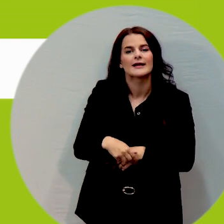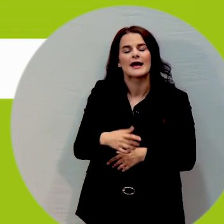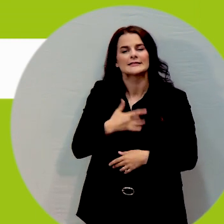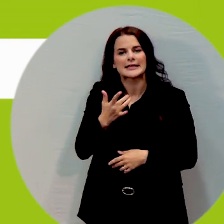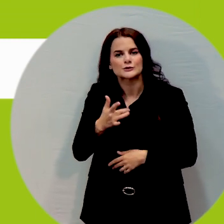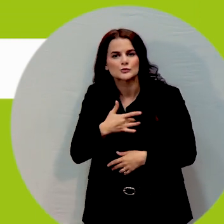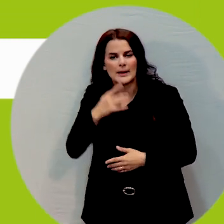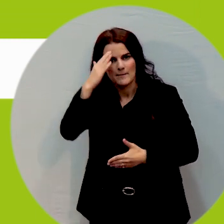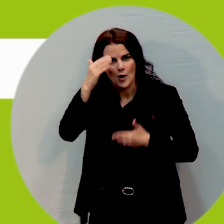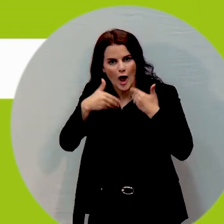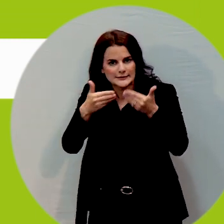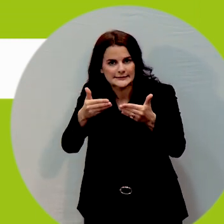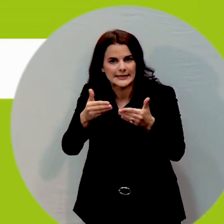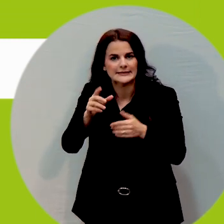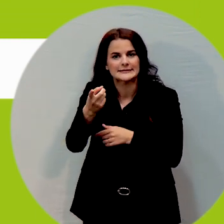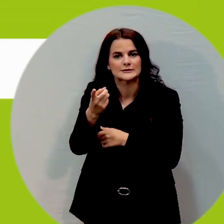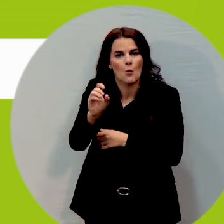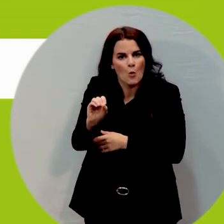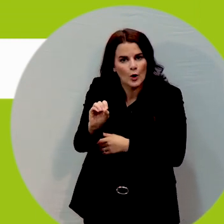disorders.